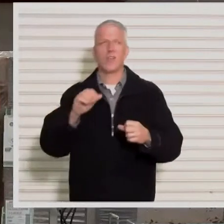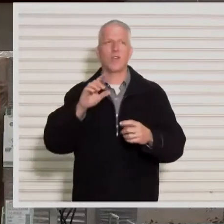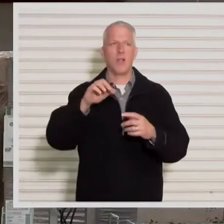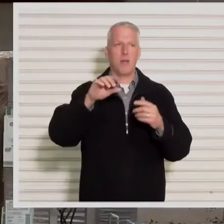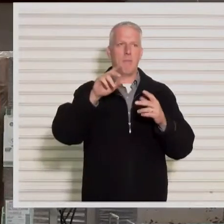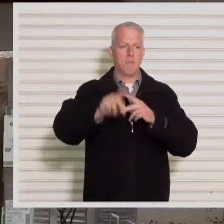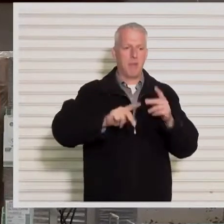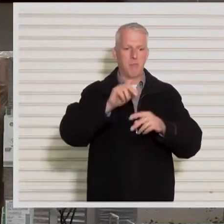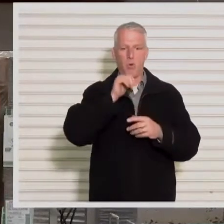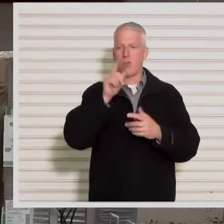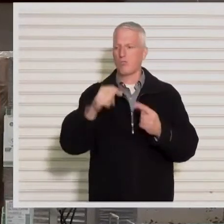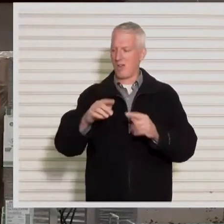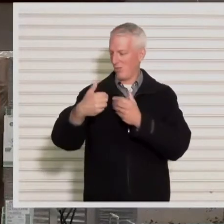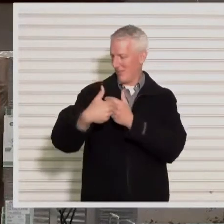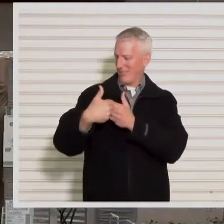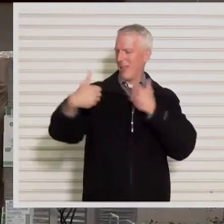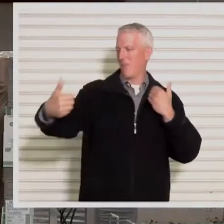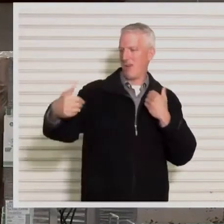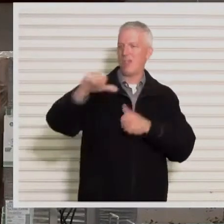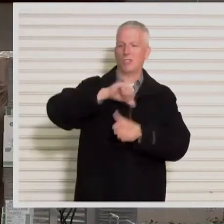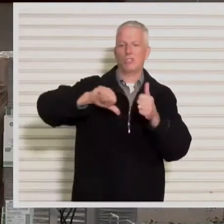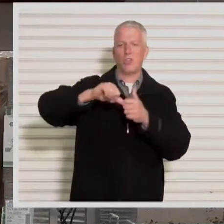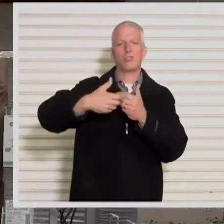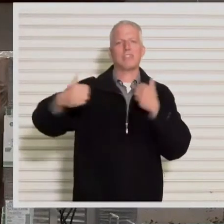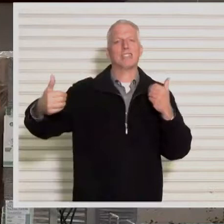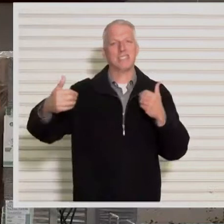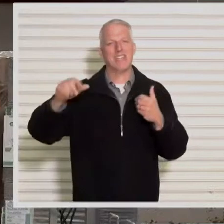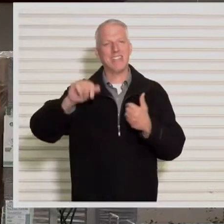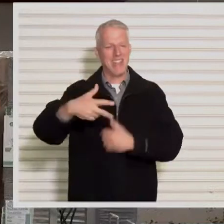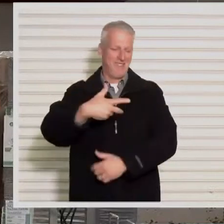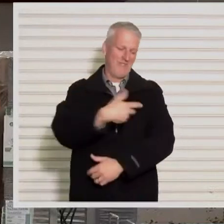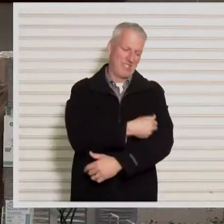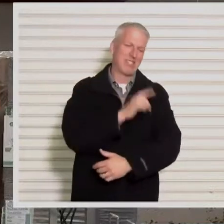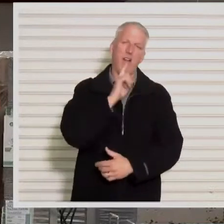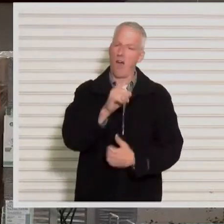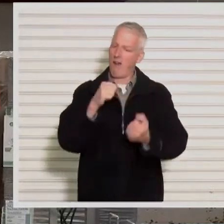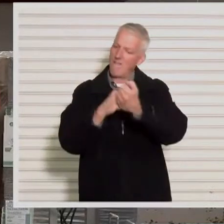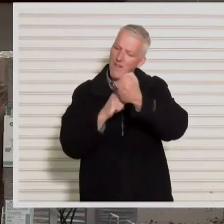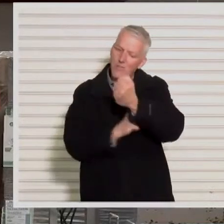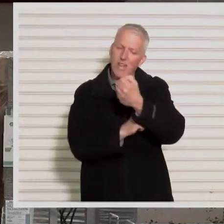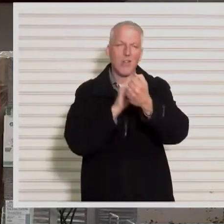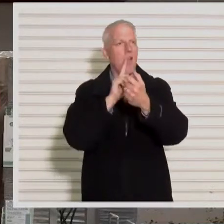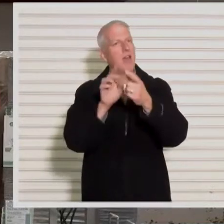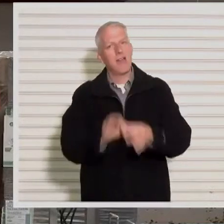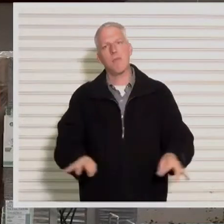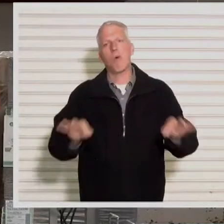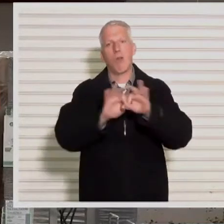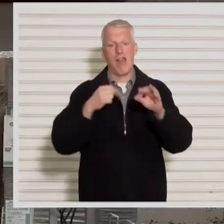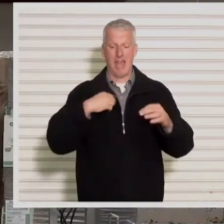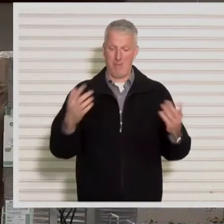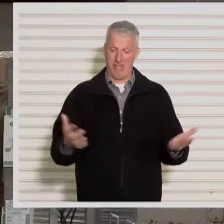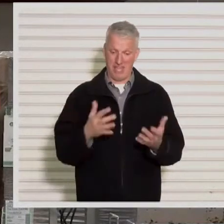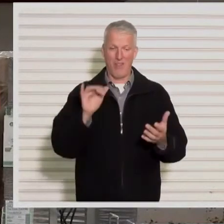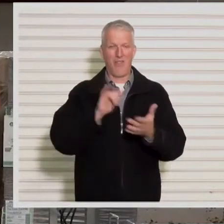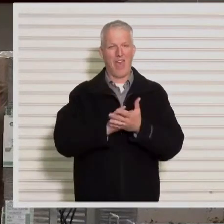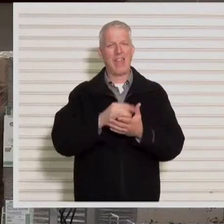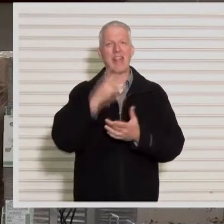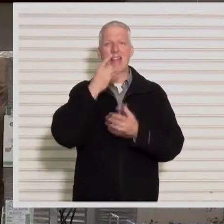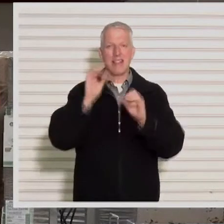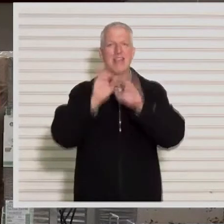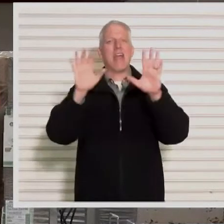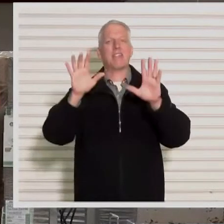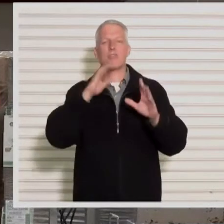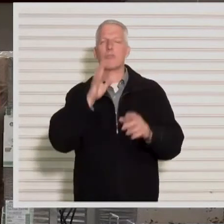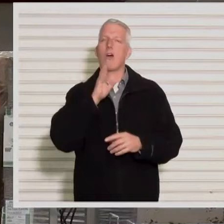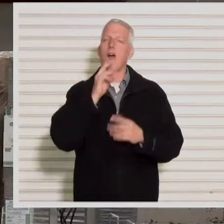and physically distancing from one another. But the vaccines are foundational and fundamental, and I'm here in that light to